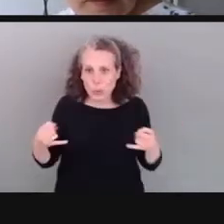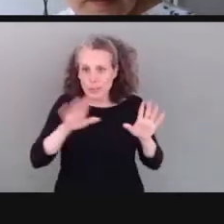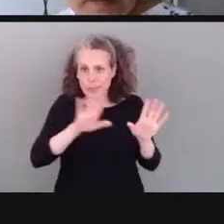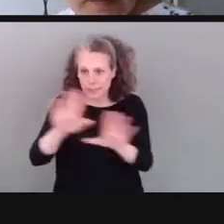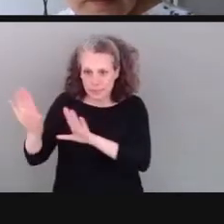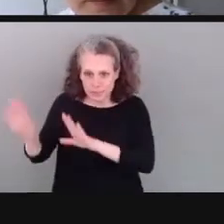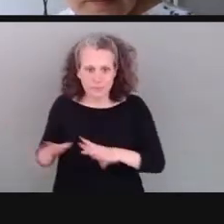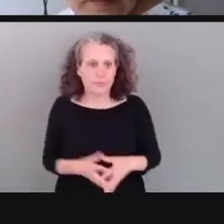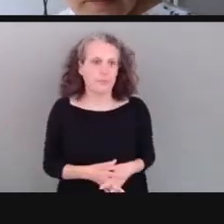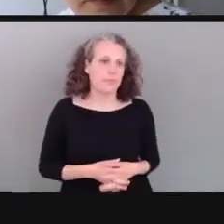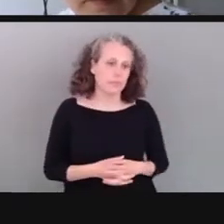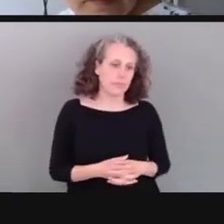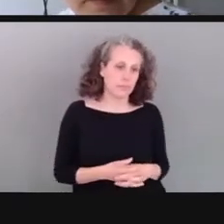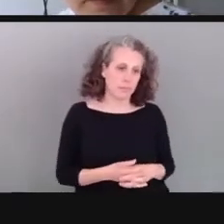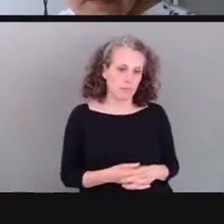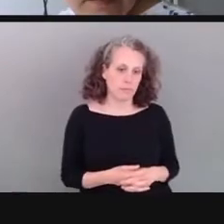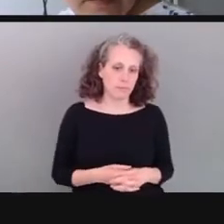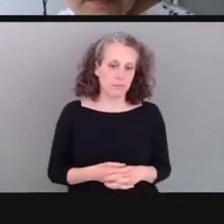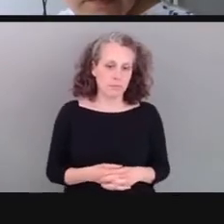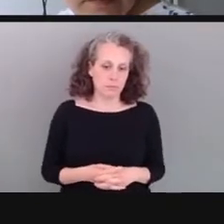element that